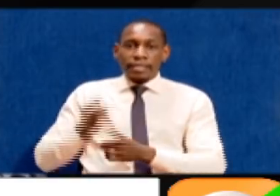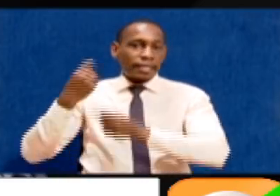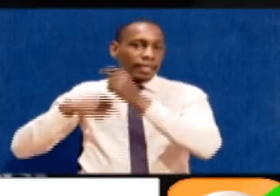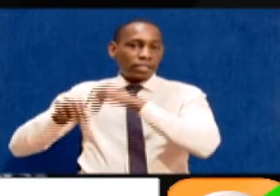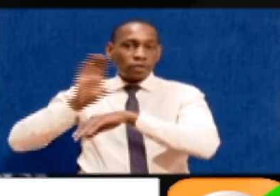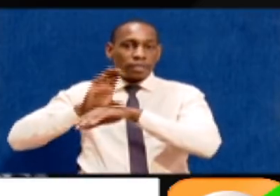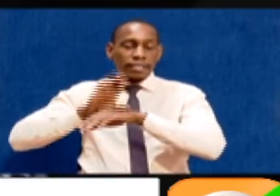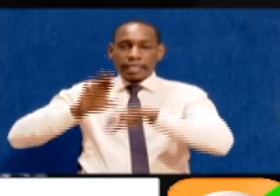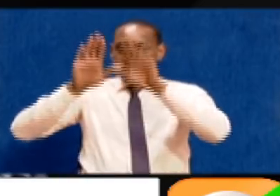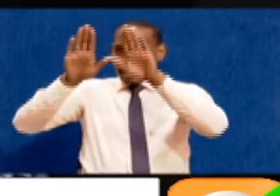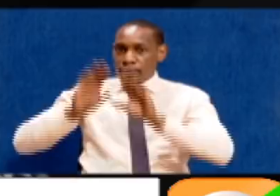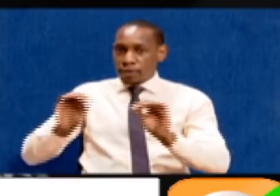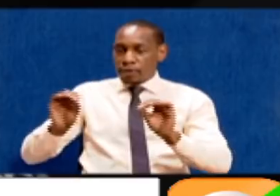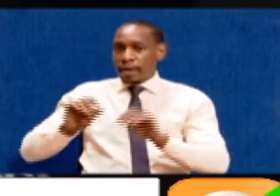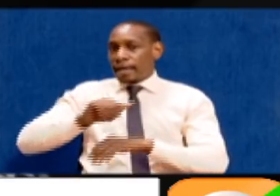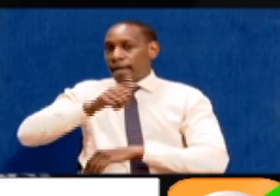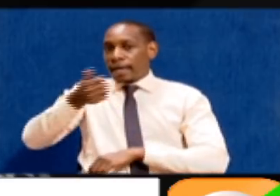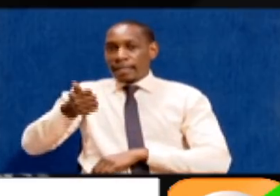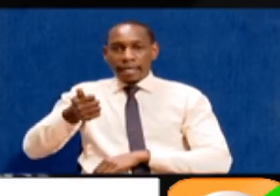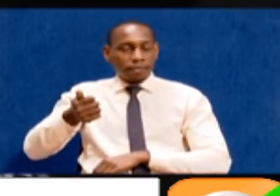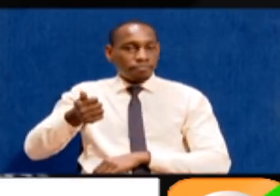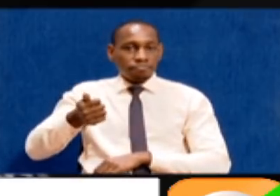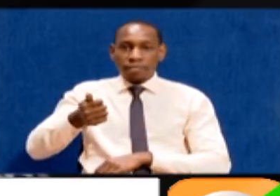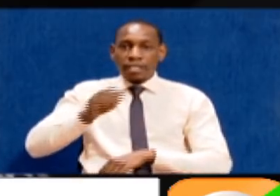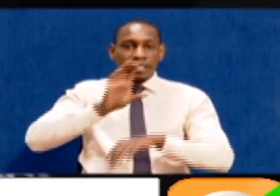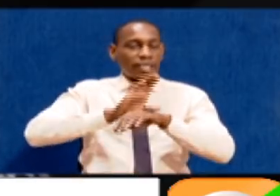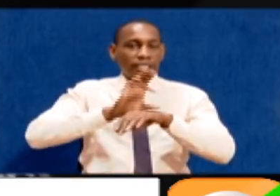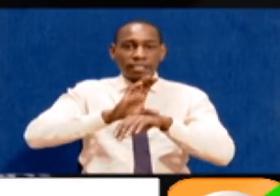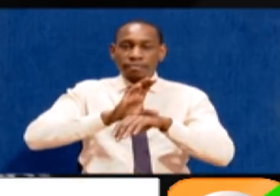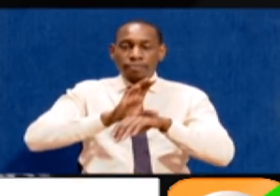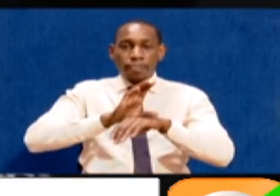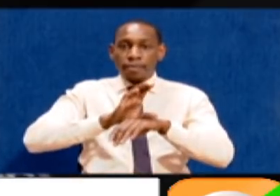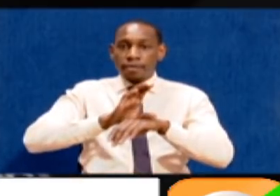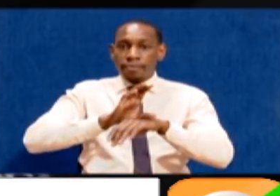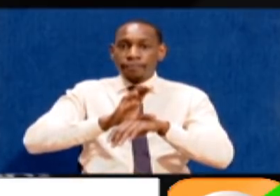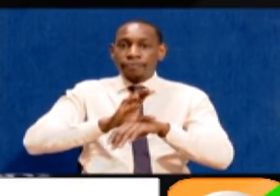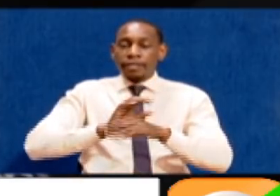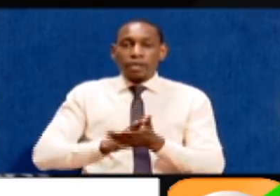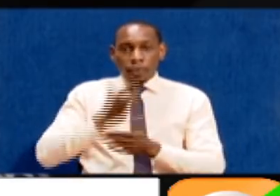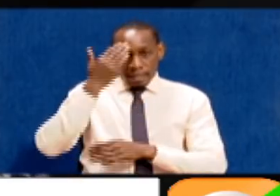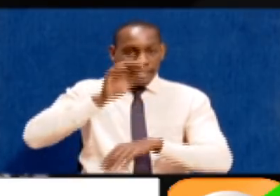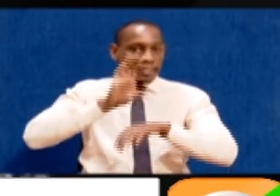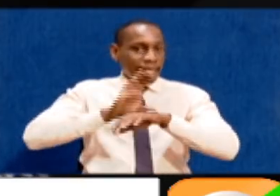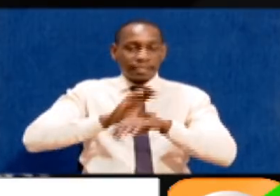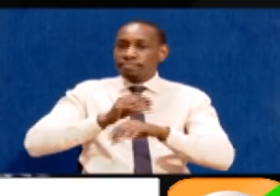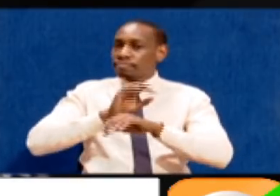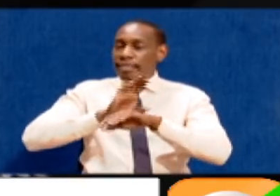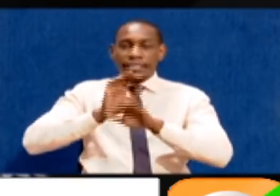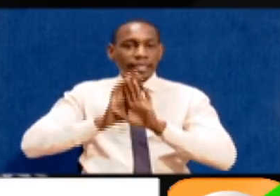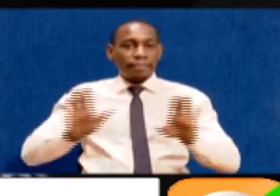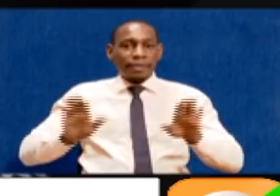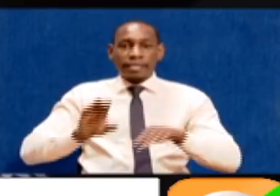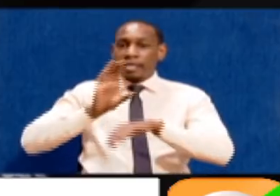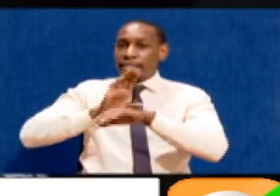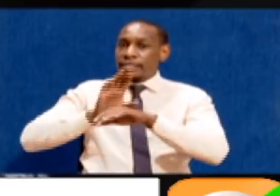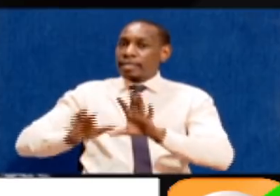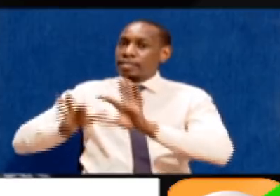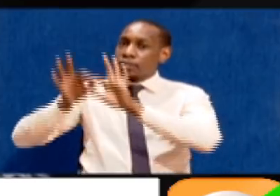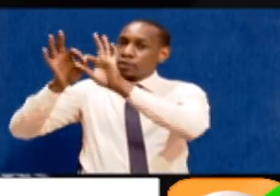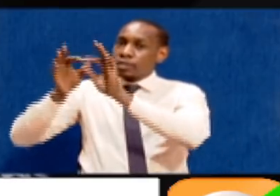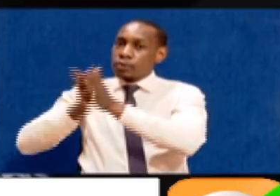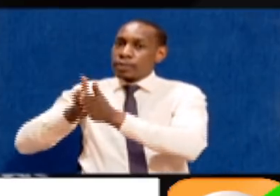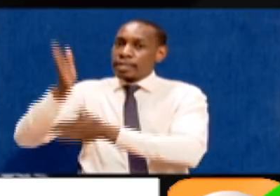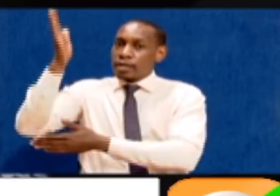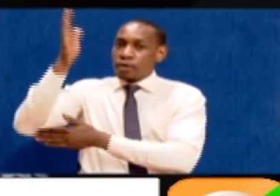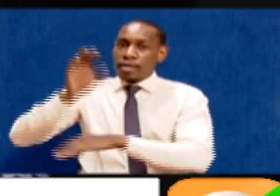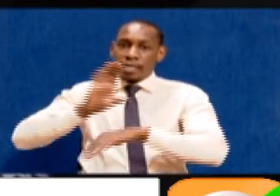mainstream, I don't know what the other opposite is, because church is church, and church belongs to